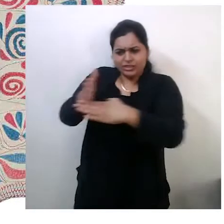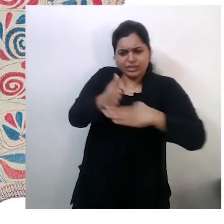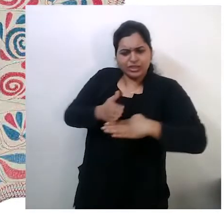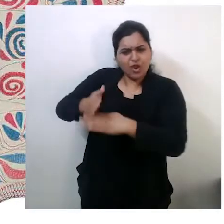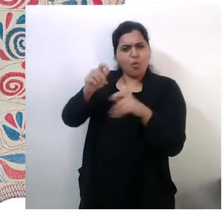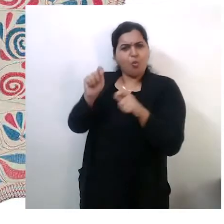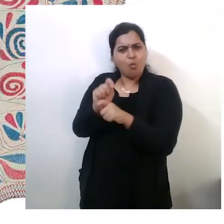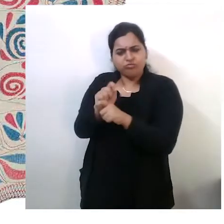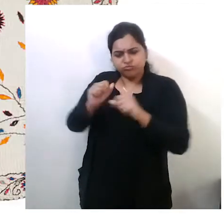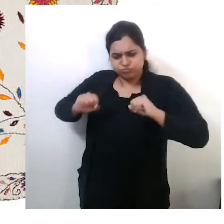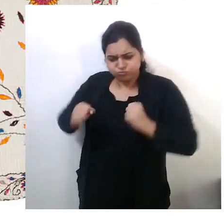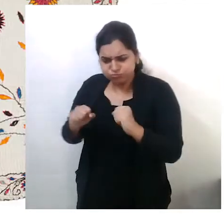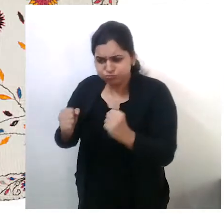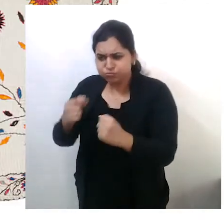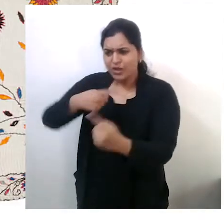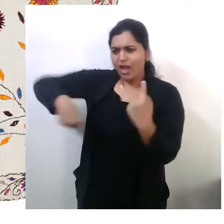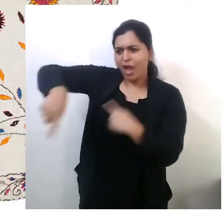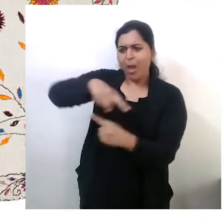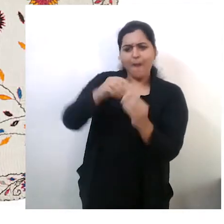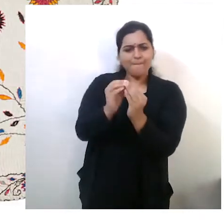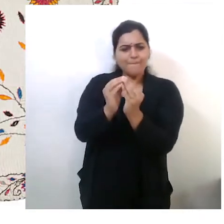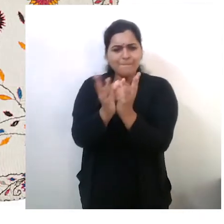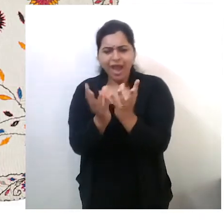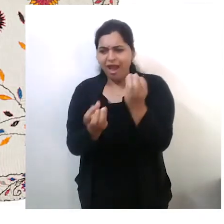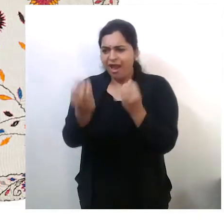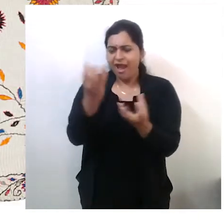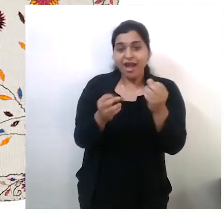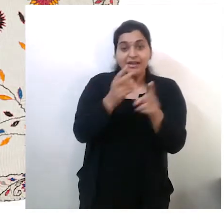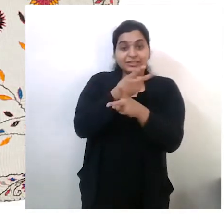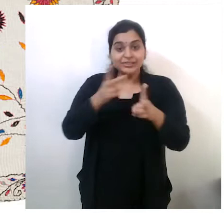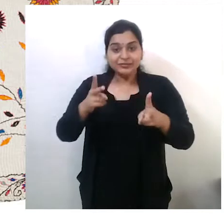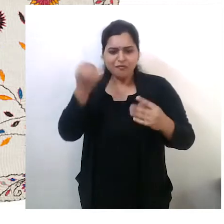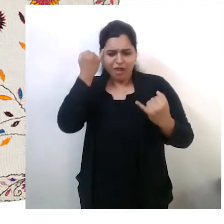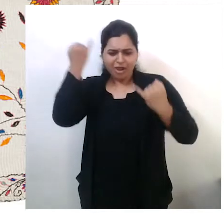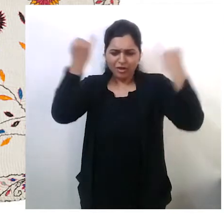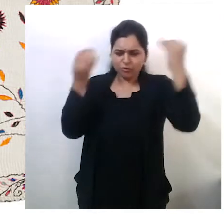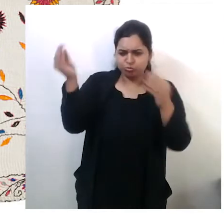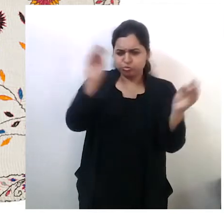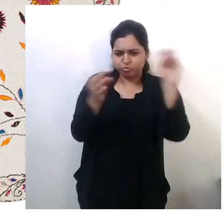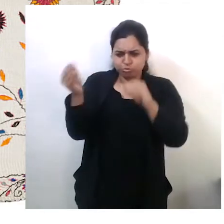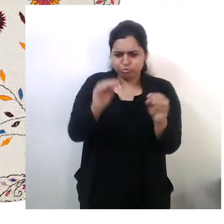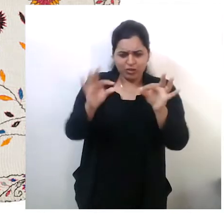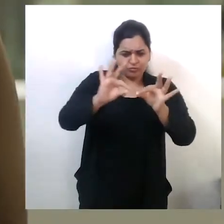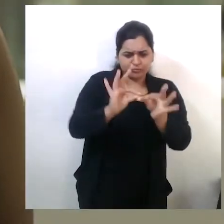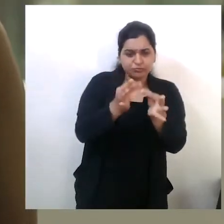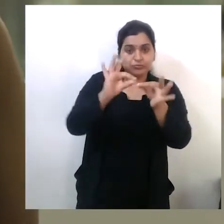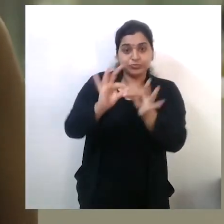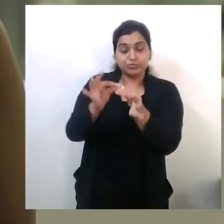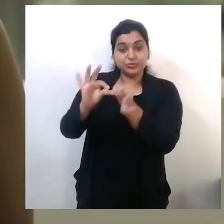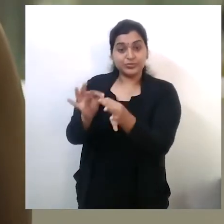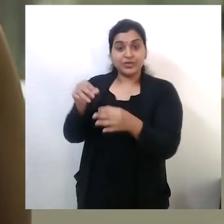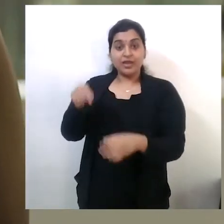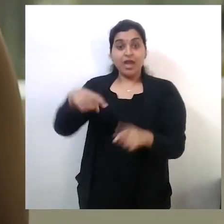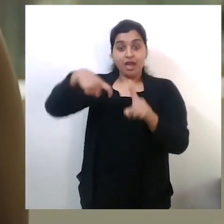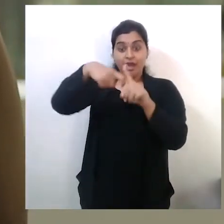They complete each other's doodles, plant symmetrical flowers, and openly depict their hopes and fears on a cloth. Kantha